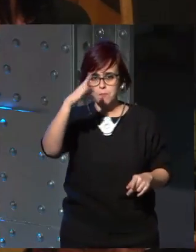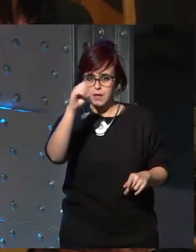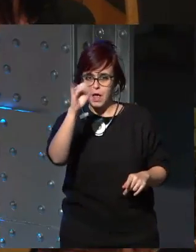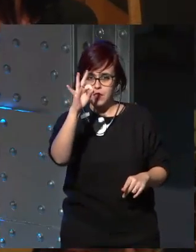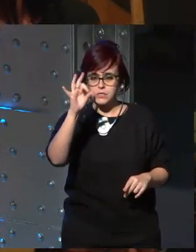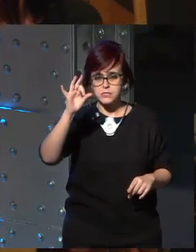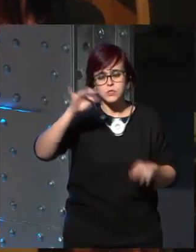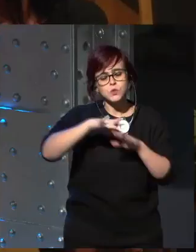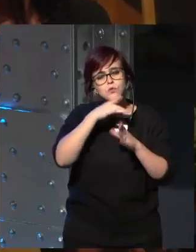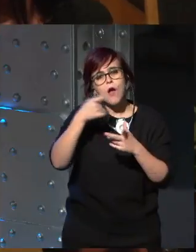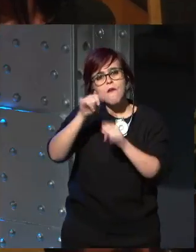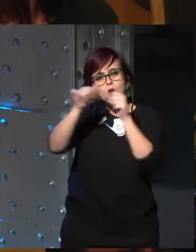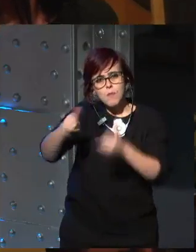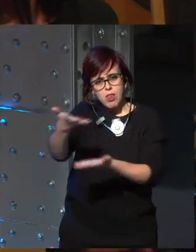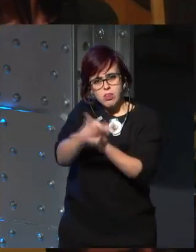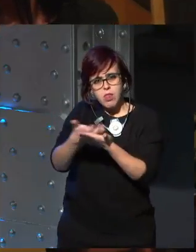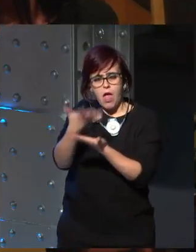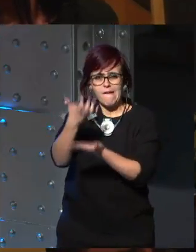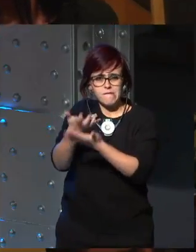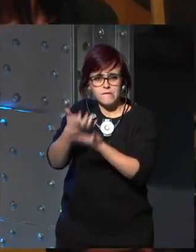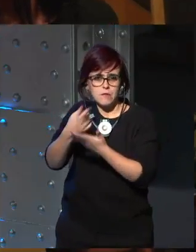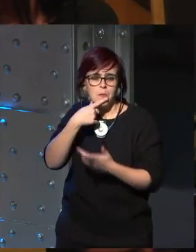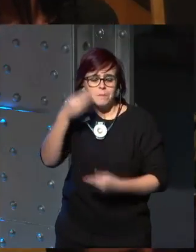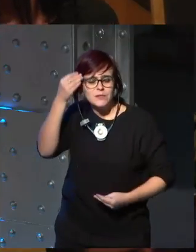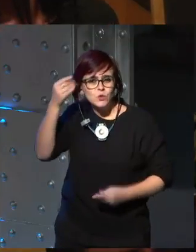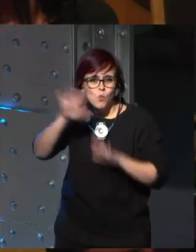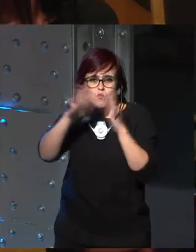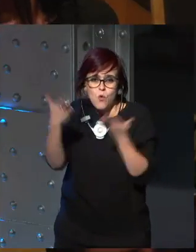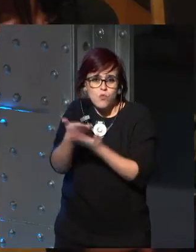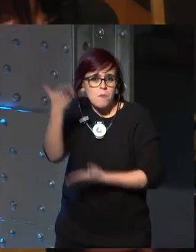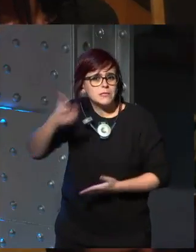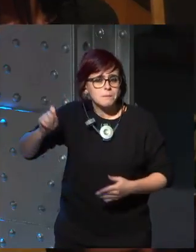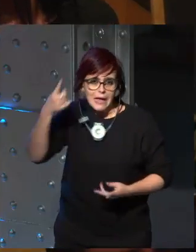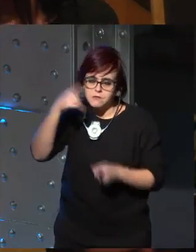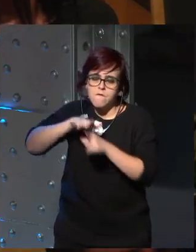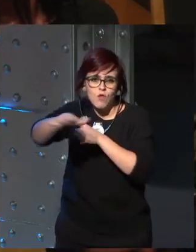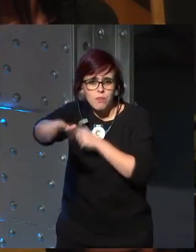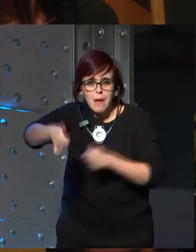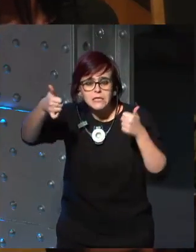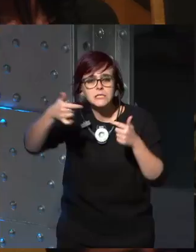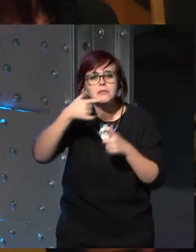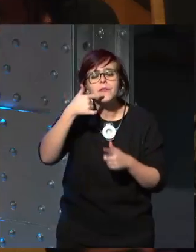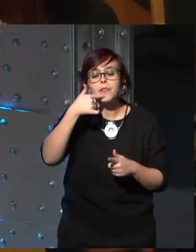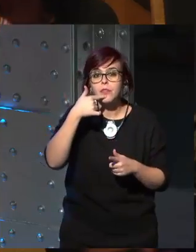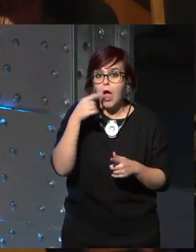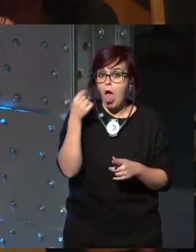Katz, who is a widely acclaimed sound recordist, sound